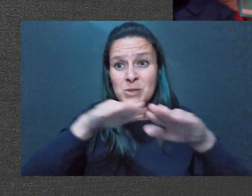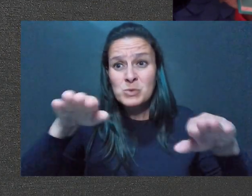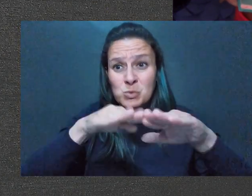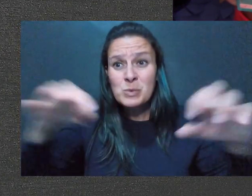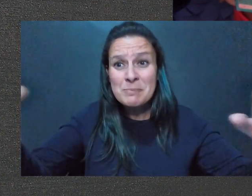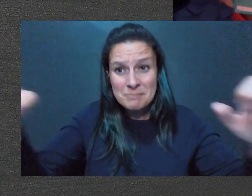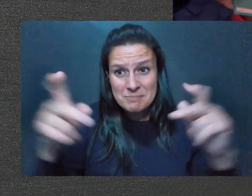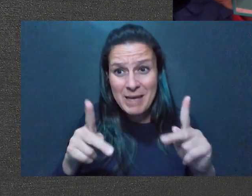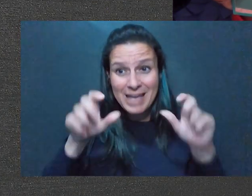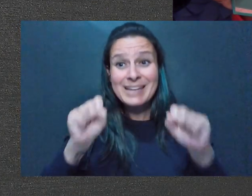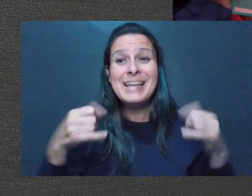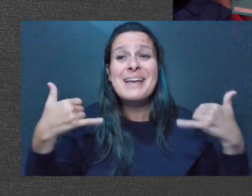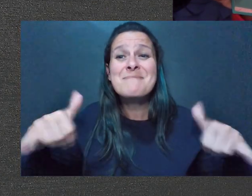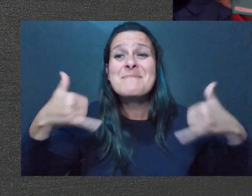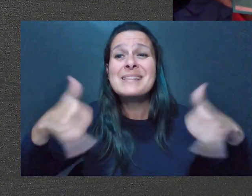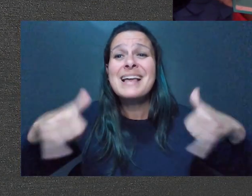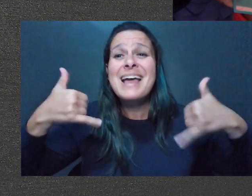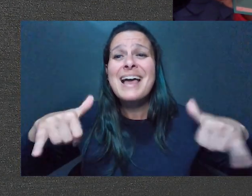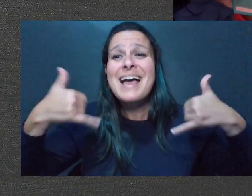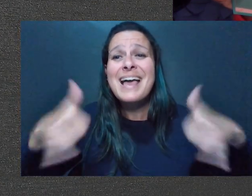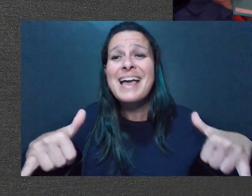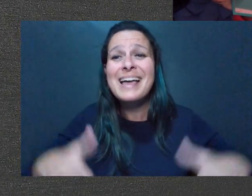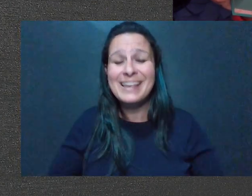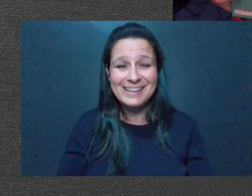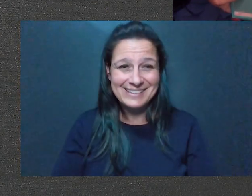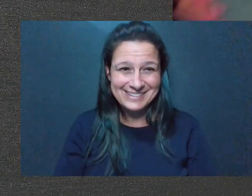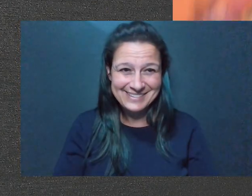can all play?